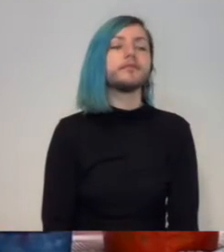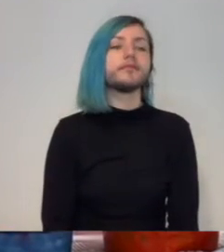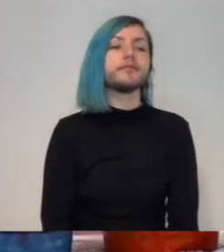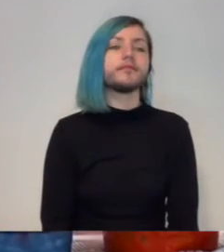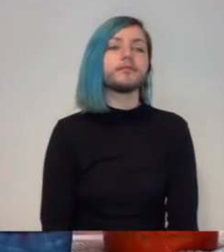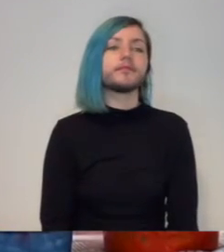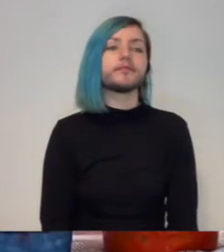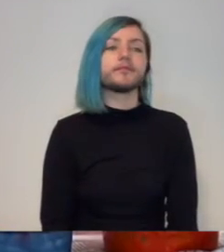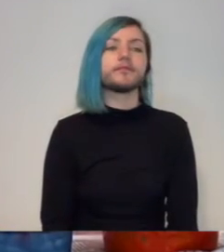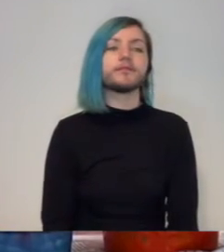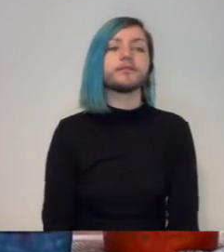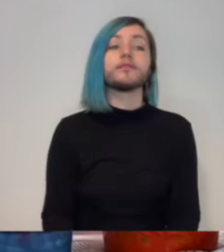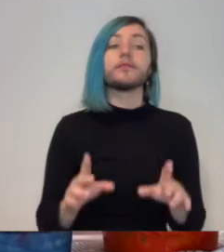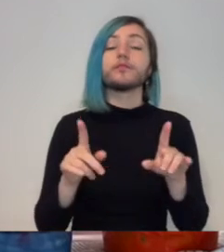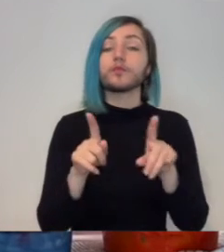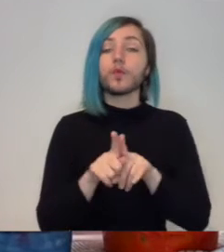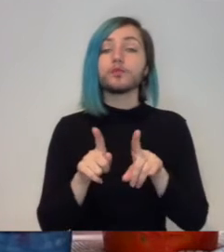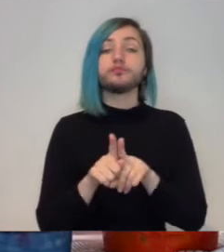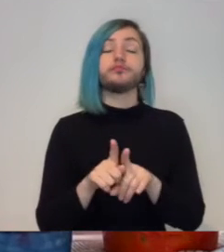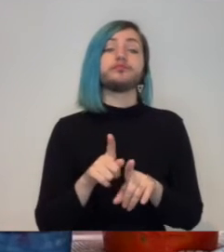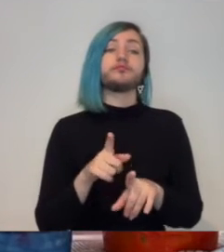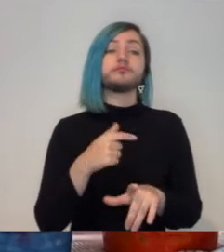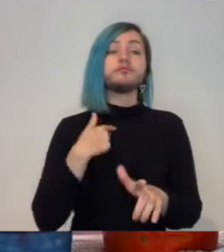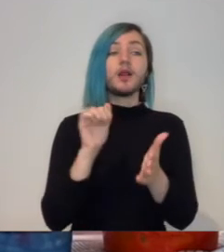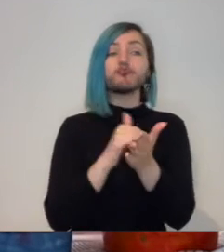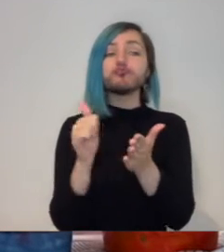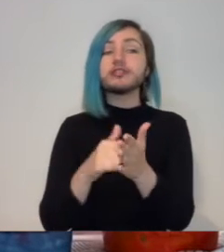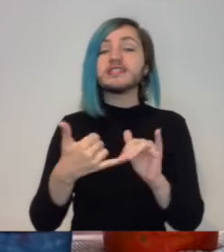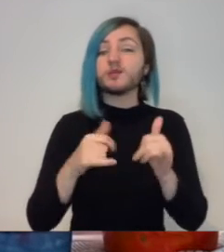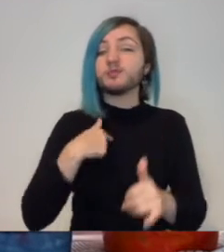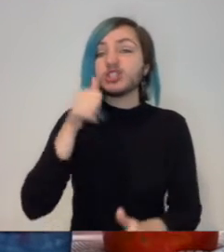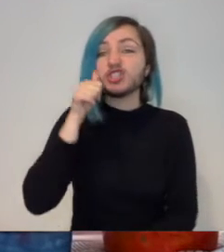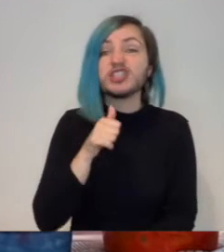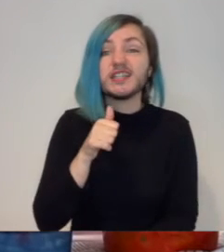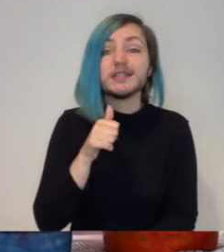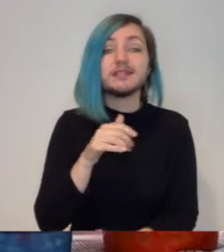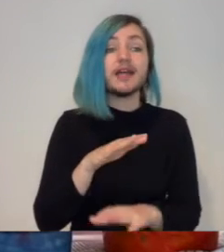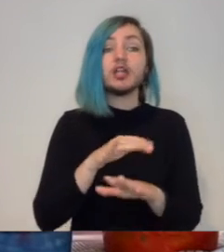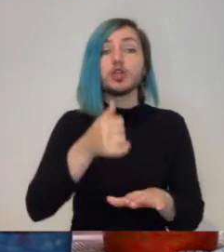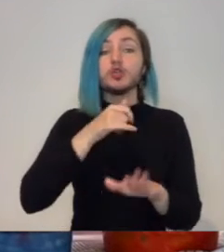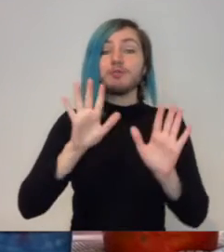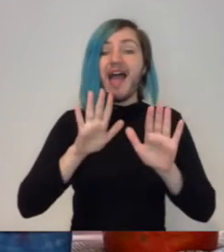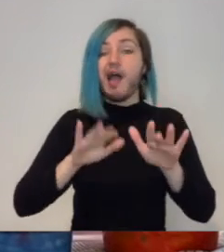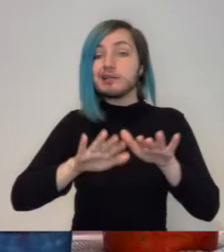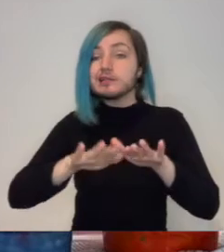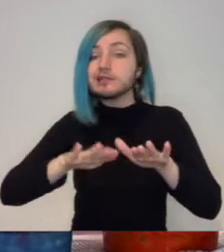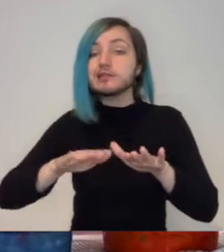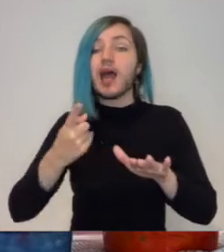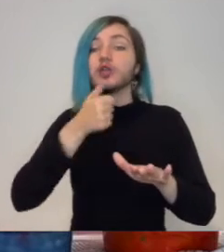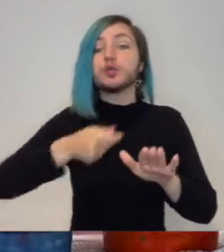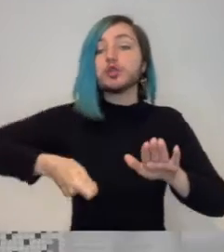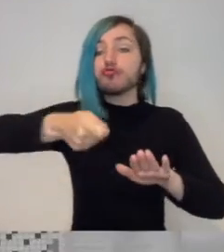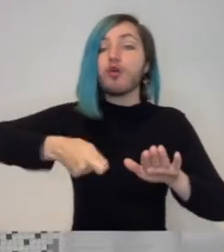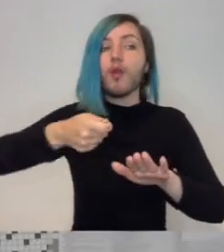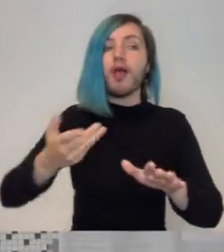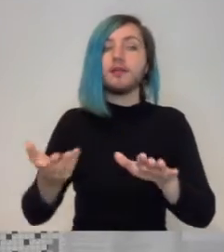So also, when I'm printing, sometimes I cheat, and instead of using my hand, I just use an extra roller to